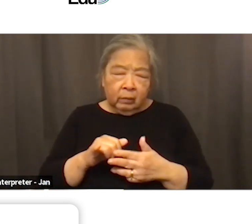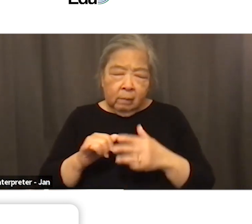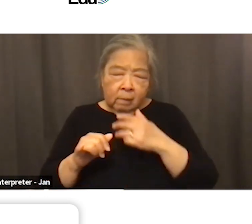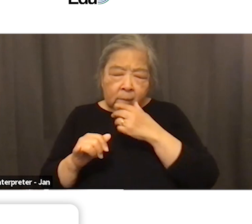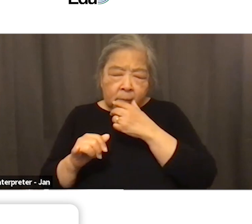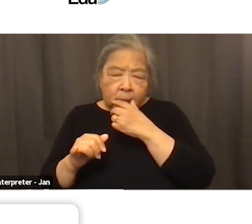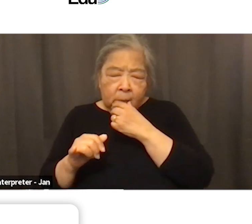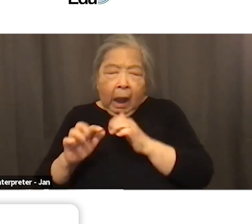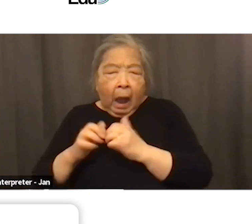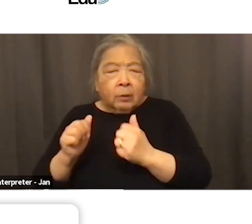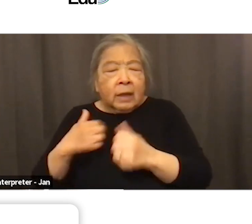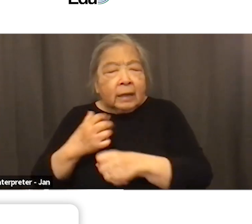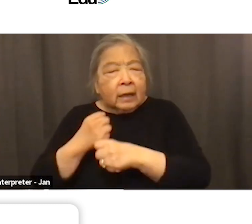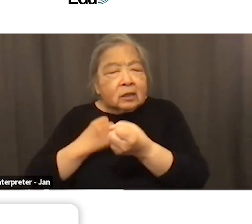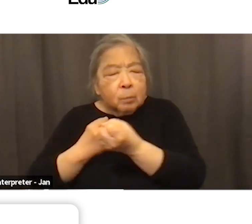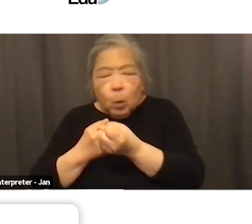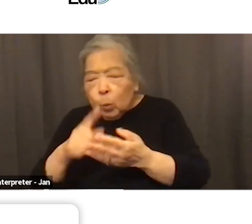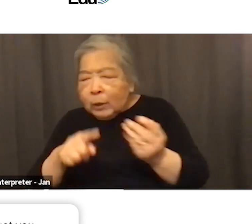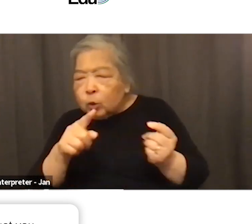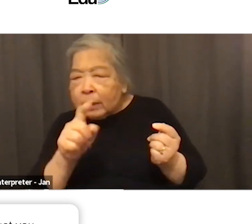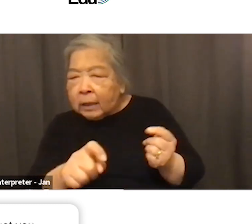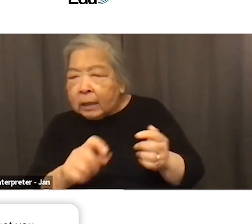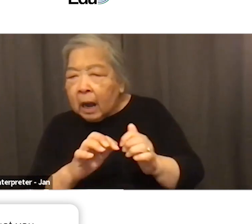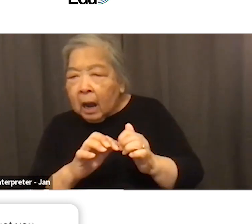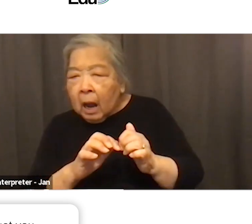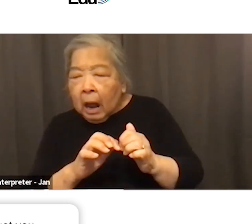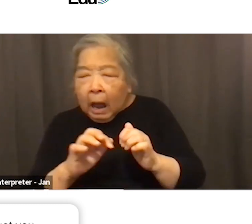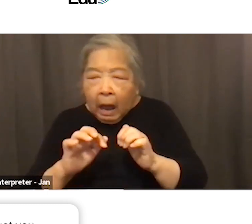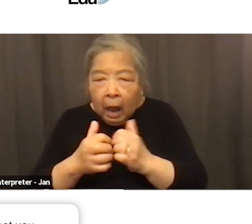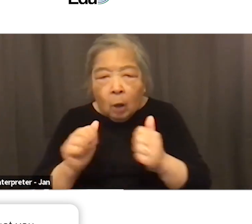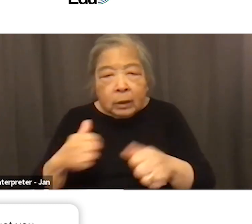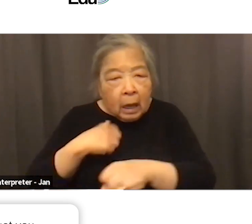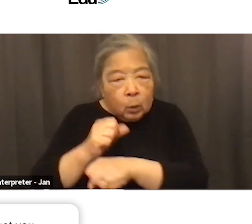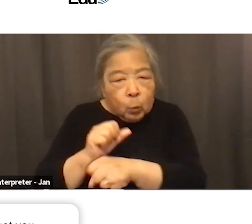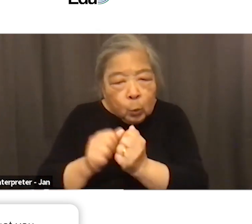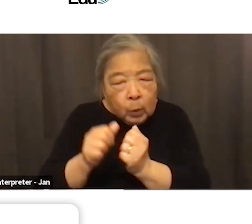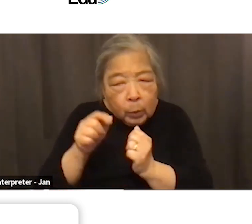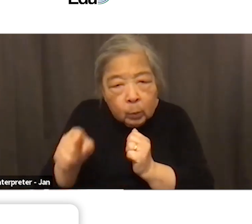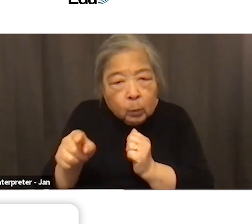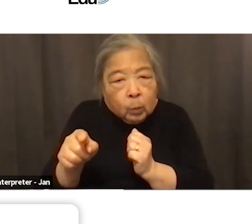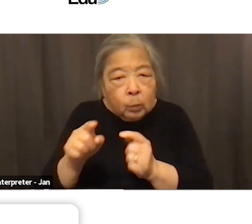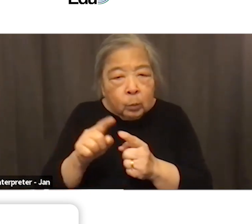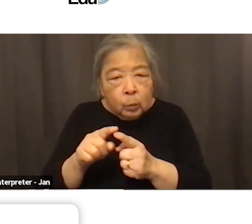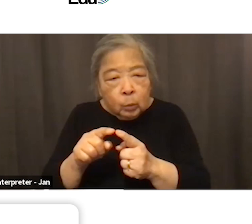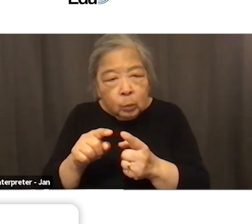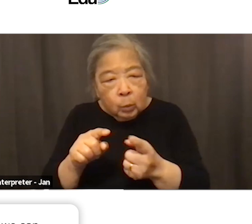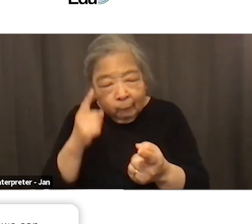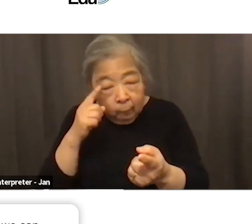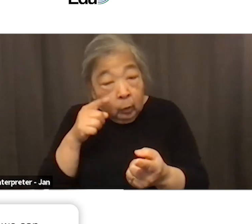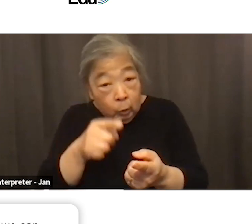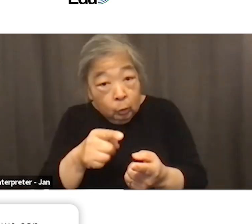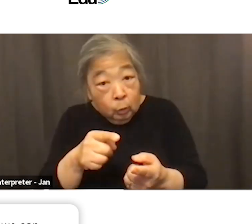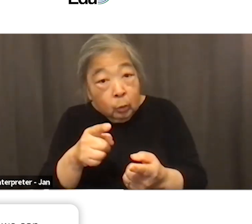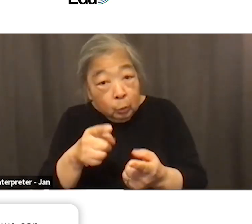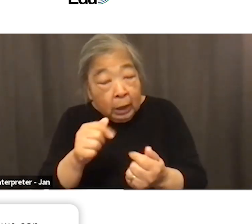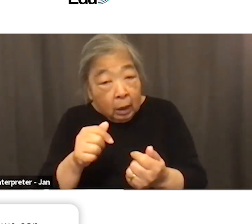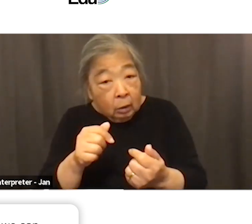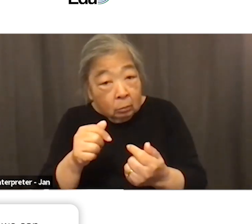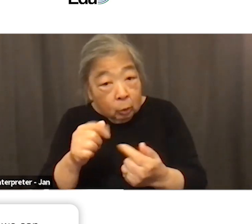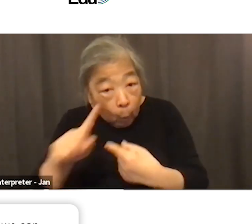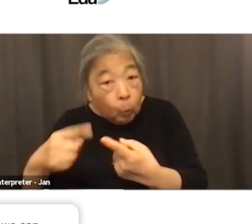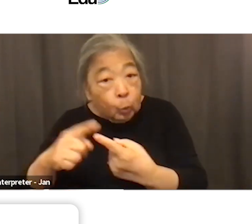can I help you? Right? How can I work with you to get you where it is that you feel you need to go? And so I wonder if we can